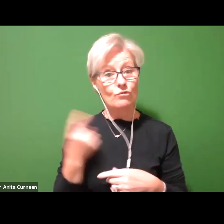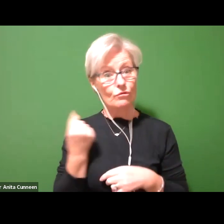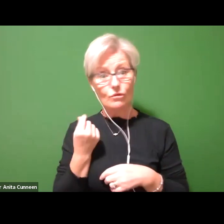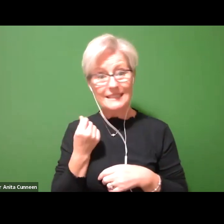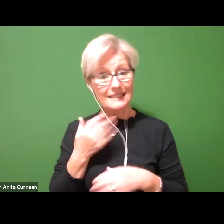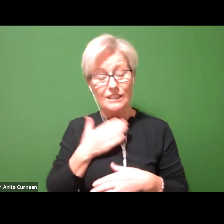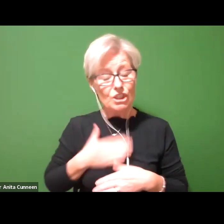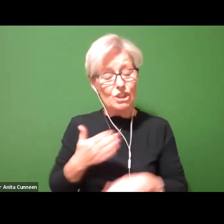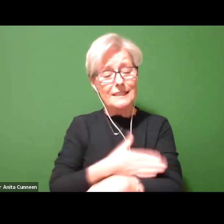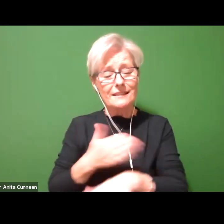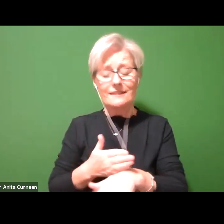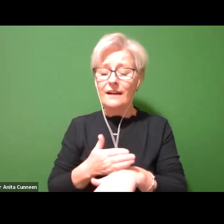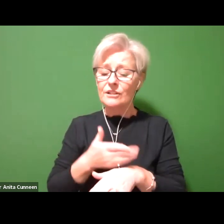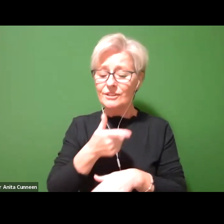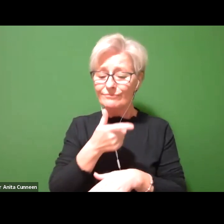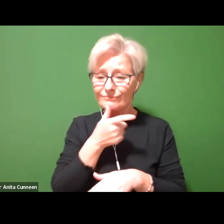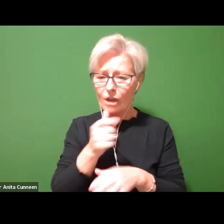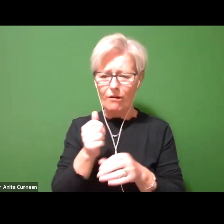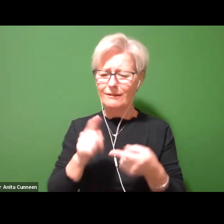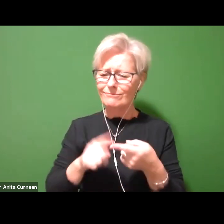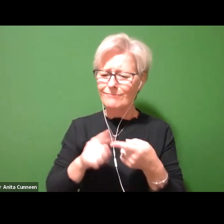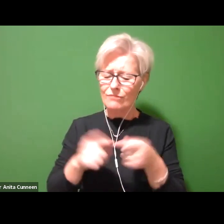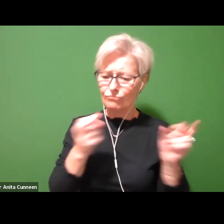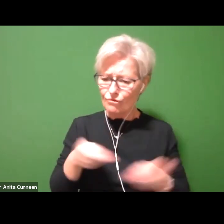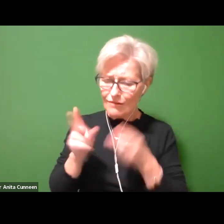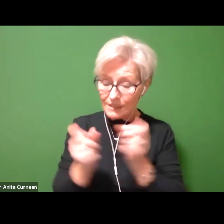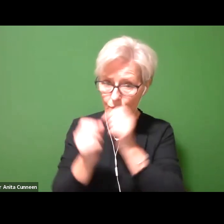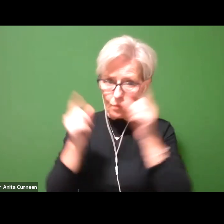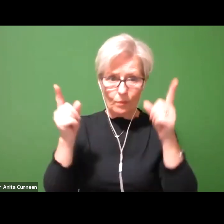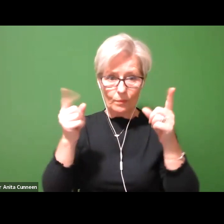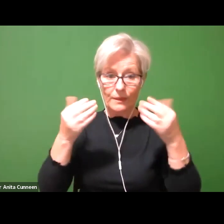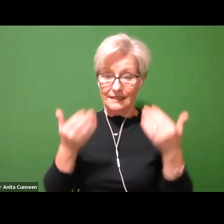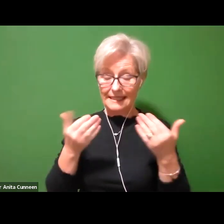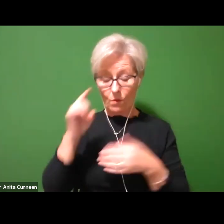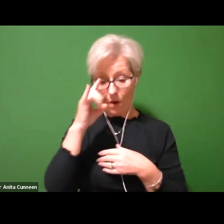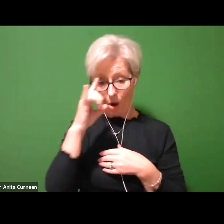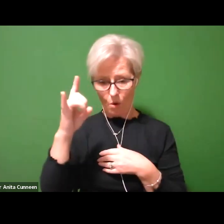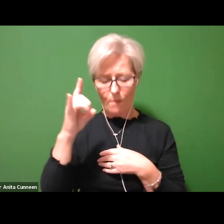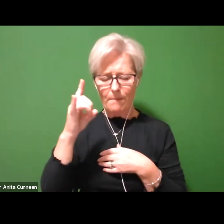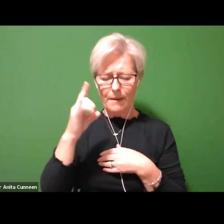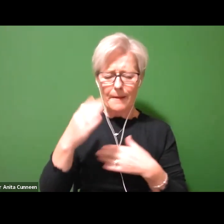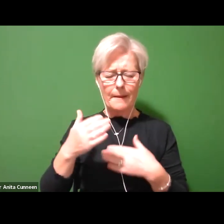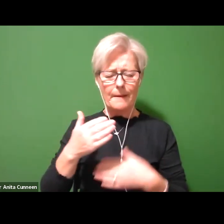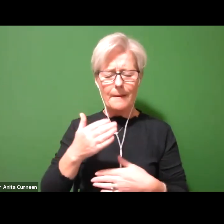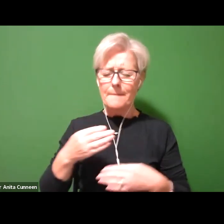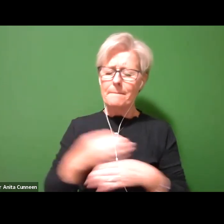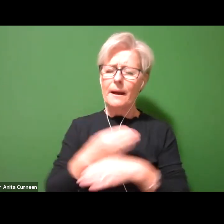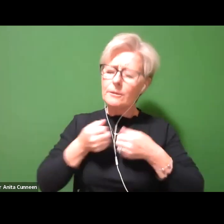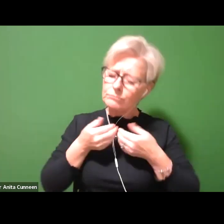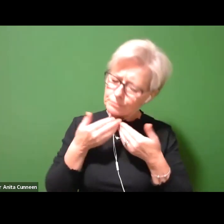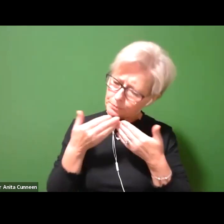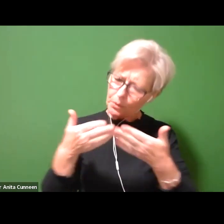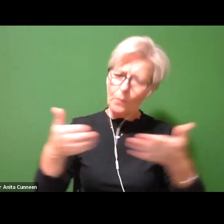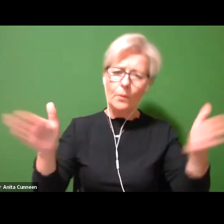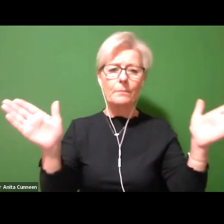and awareness has been created. So I hope going forward by our open sharing that we can make it an easier and